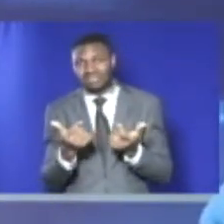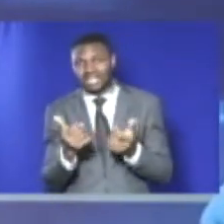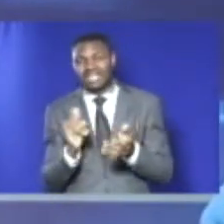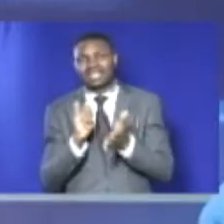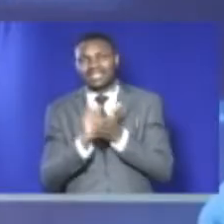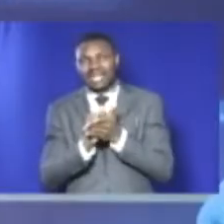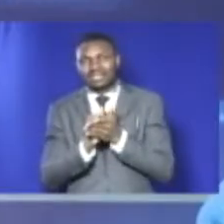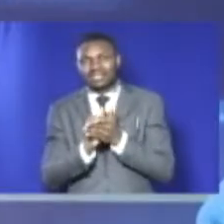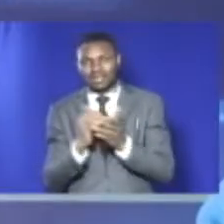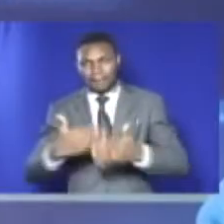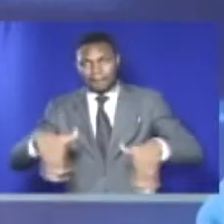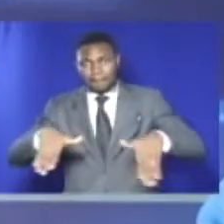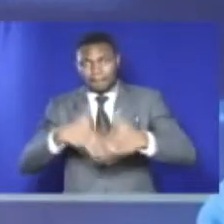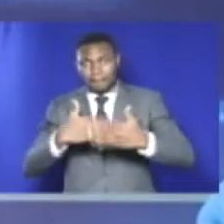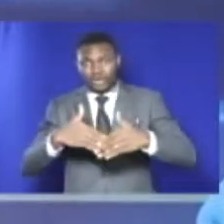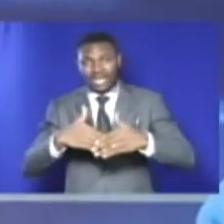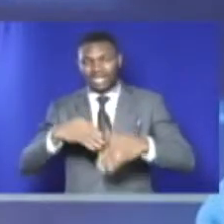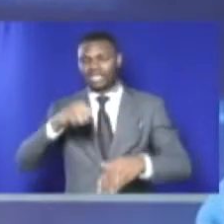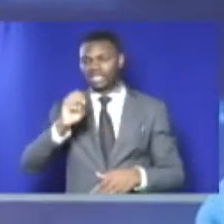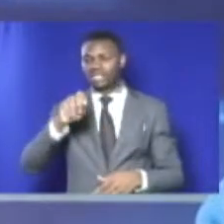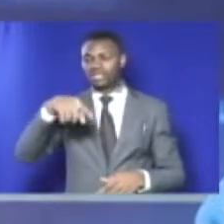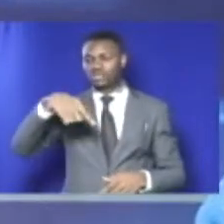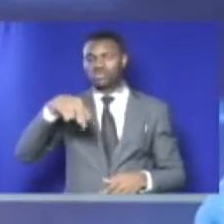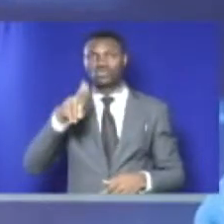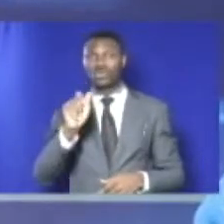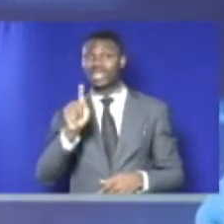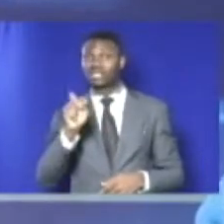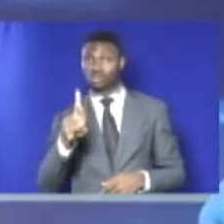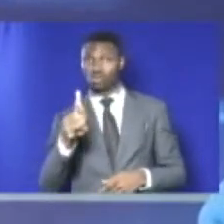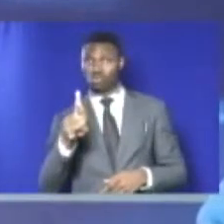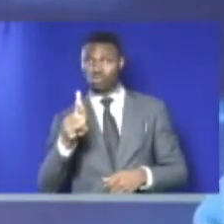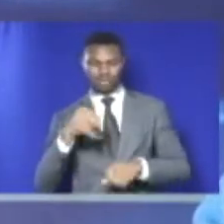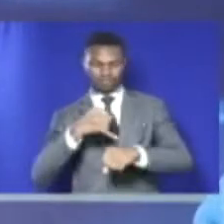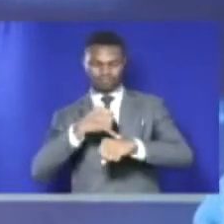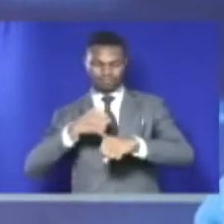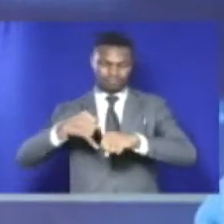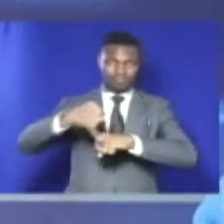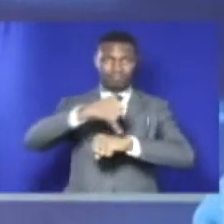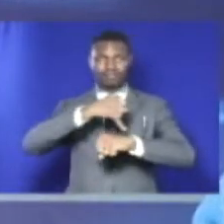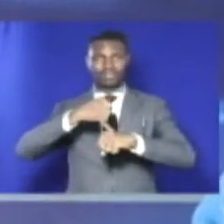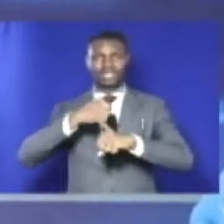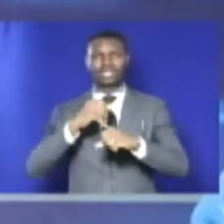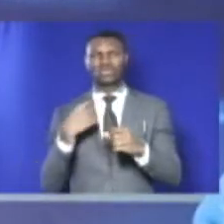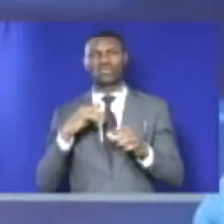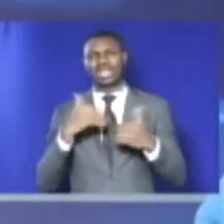equator. The equator, they are just about 23